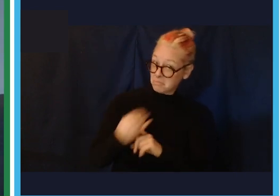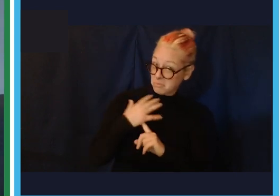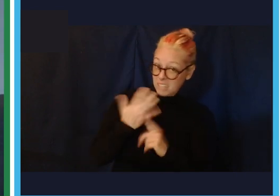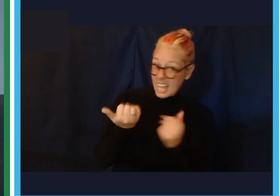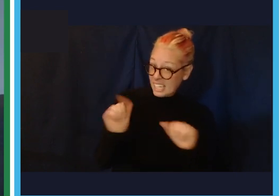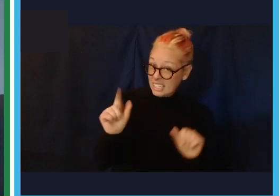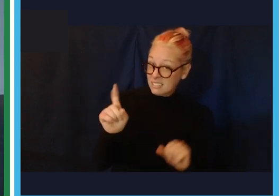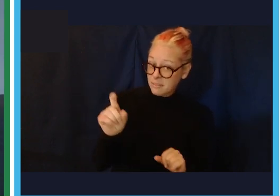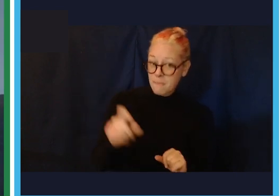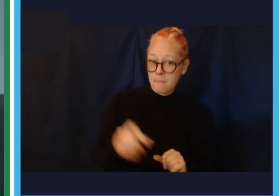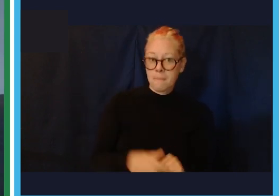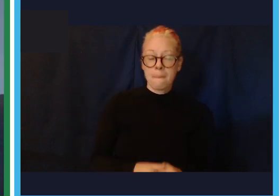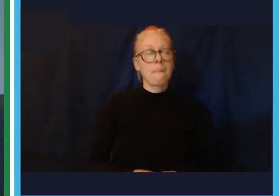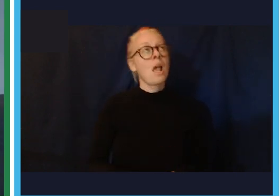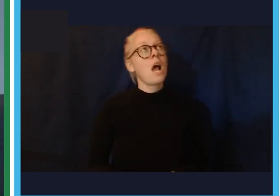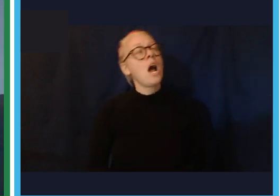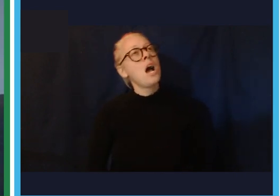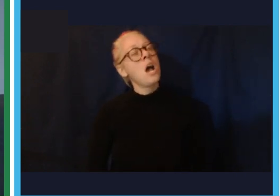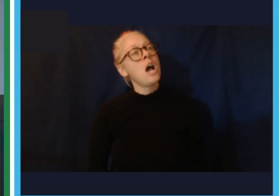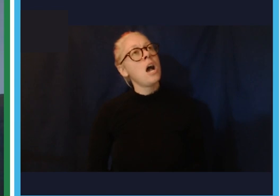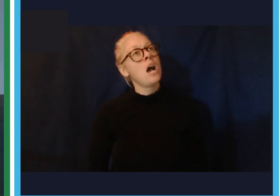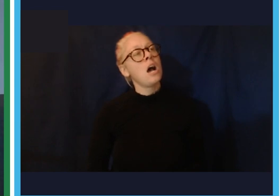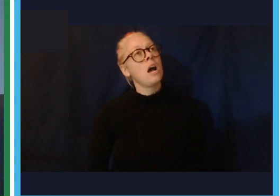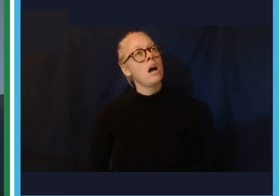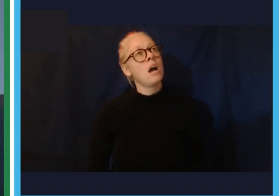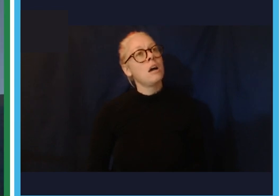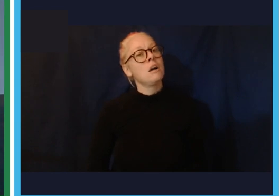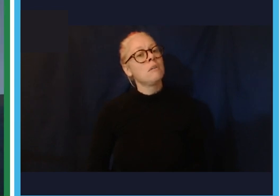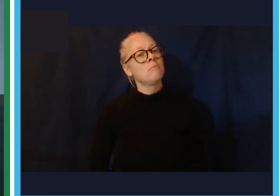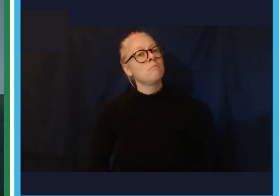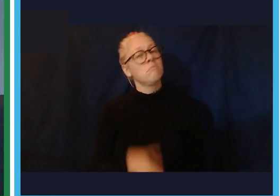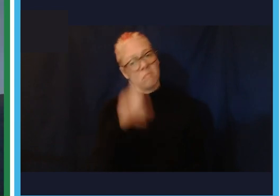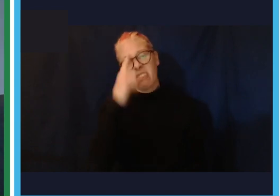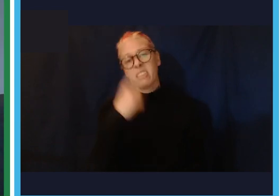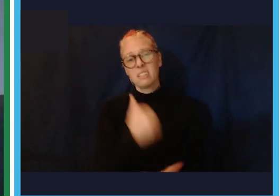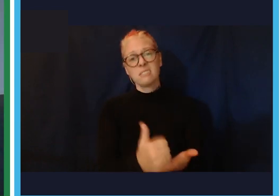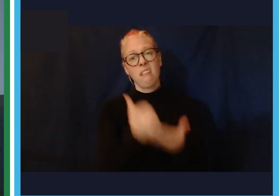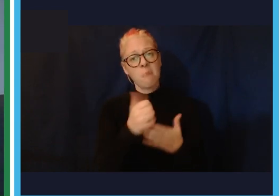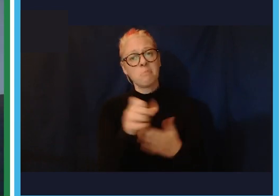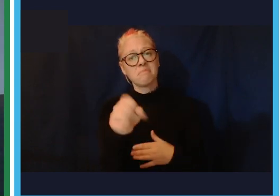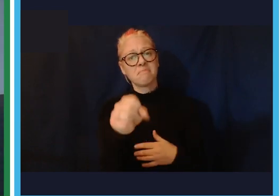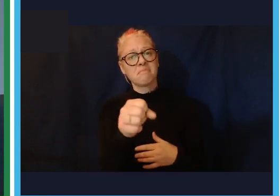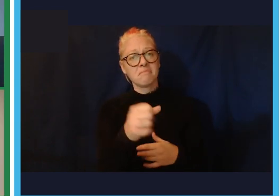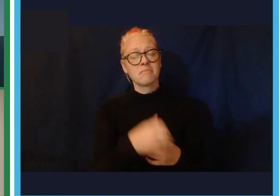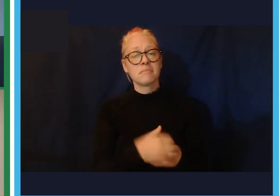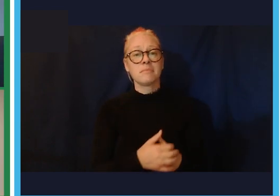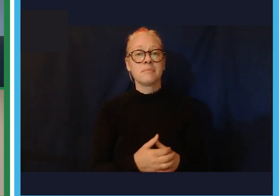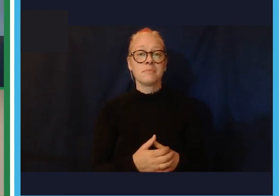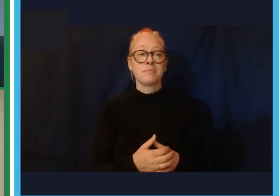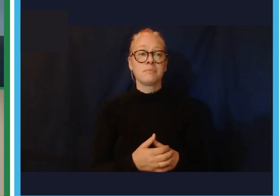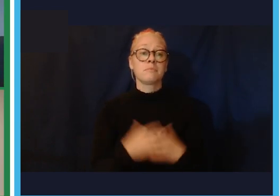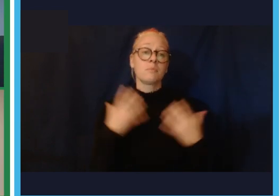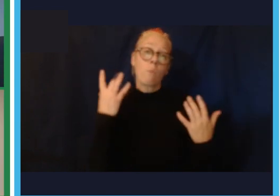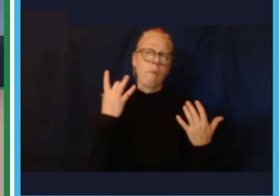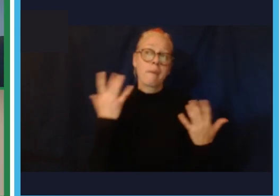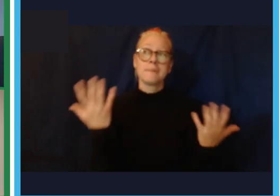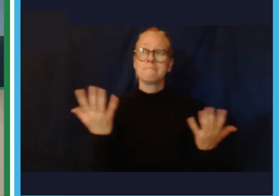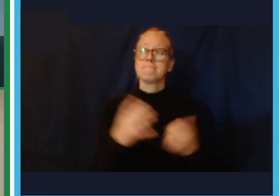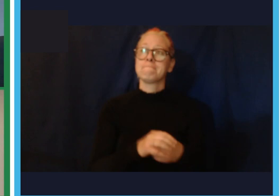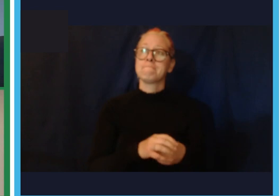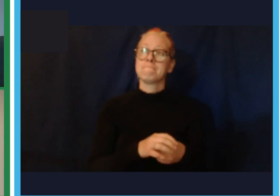it allows me to be able to put myself into Graham and Ty's shoes and